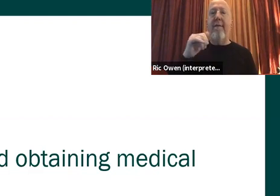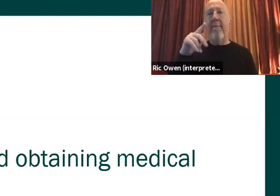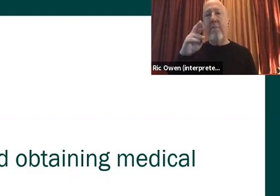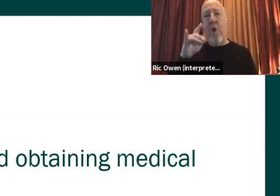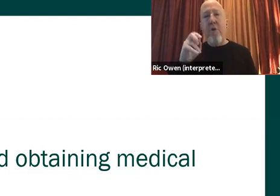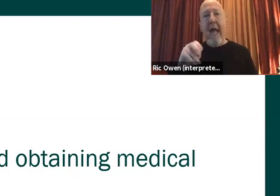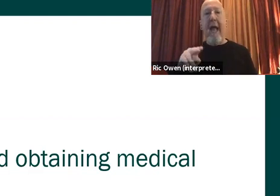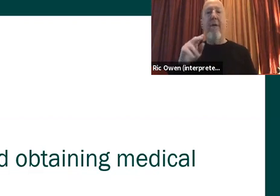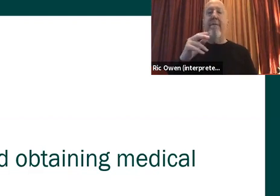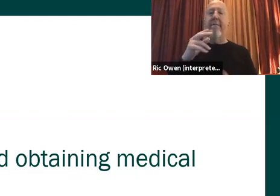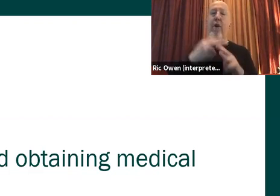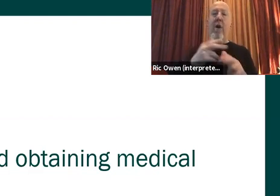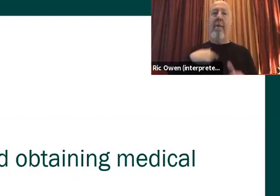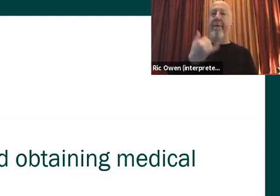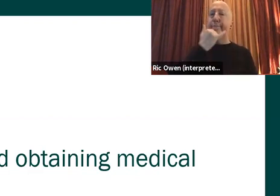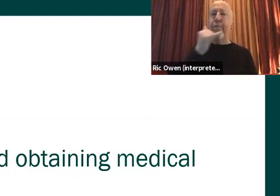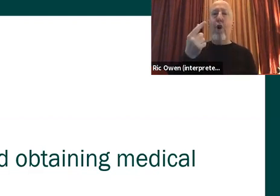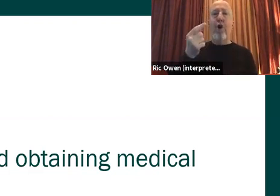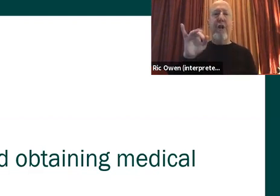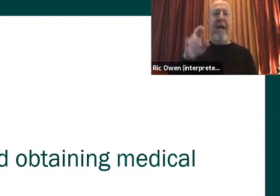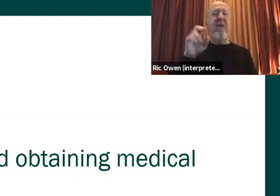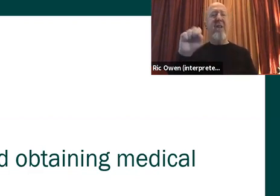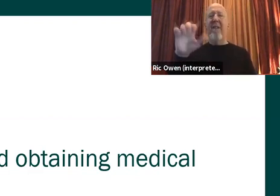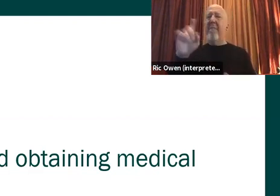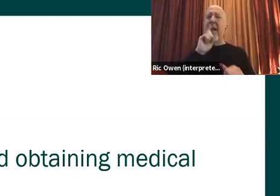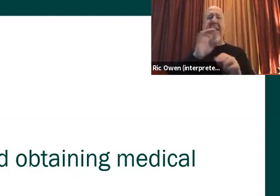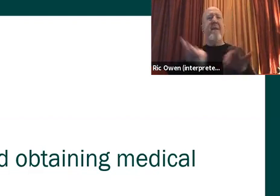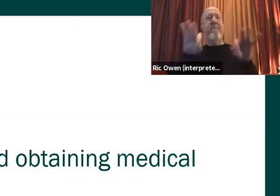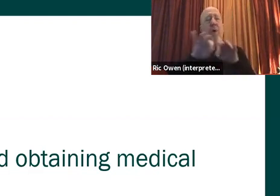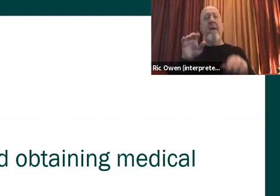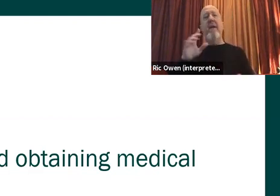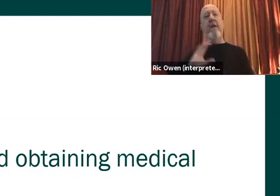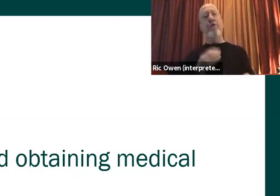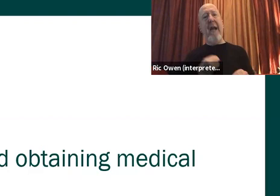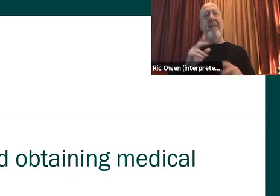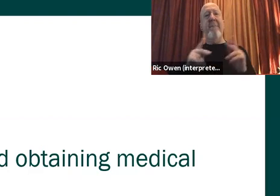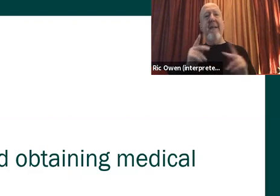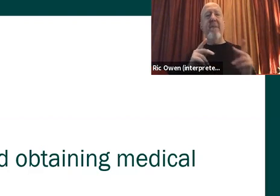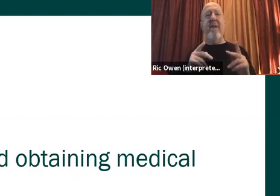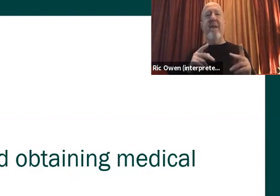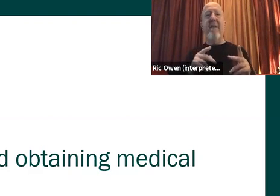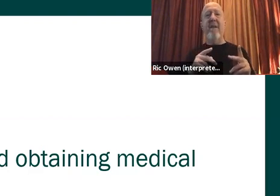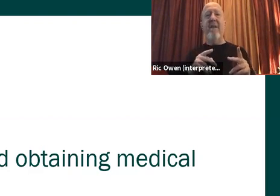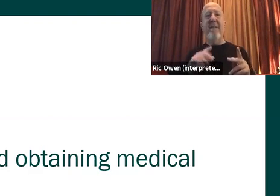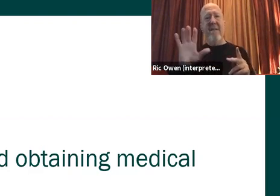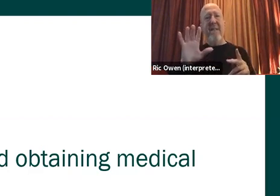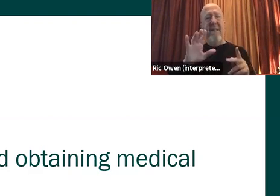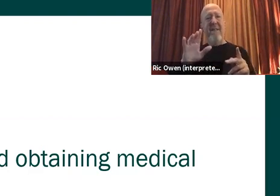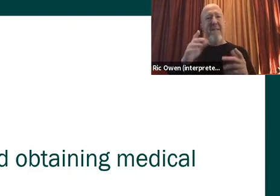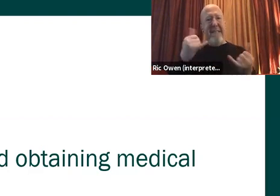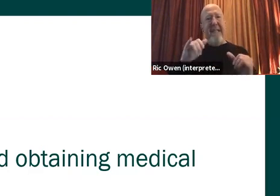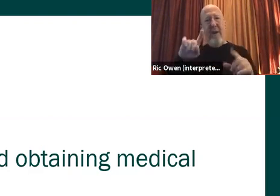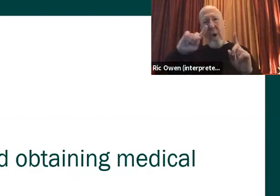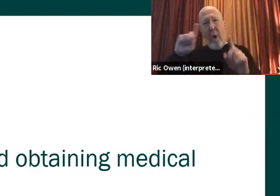pronouns. But it really is critical that trans folks do not avoid testing and treatment if they